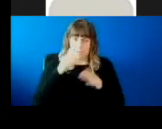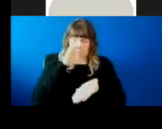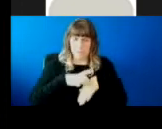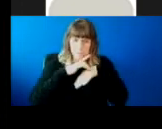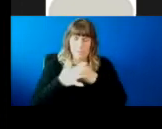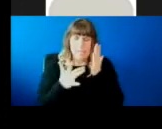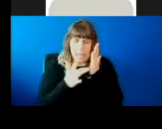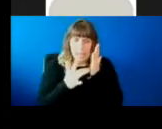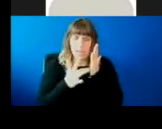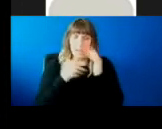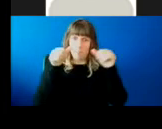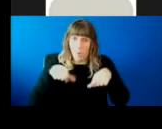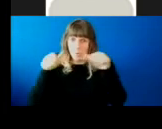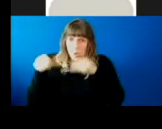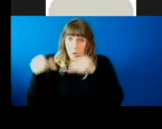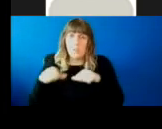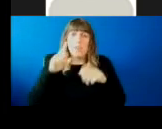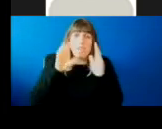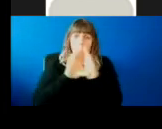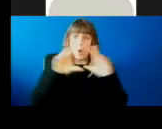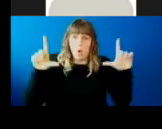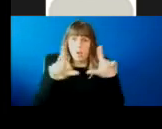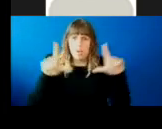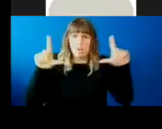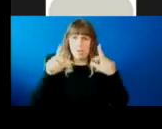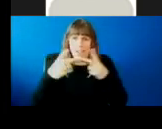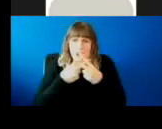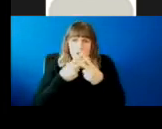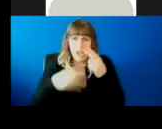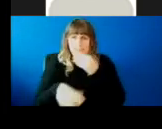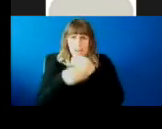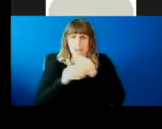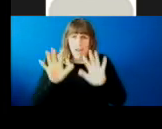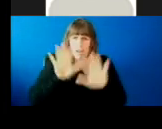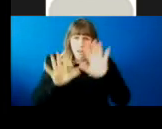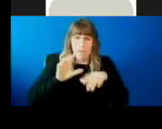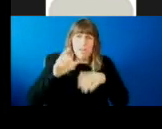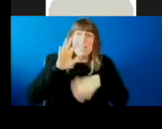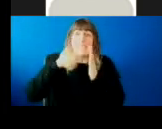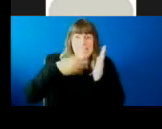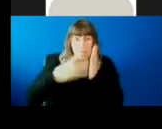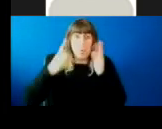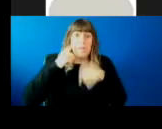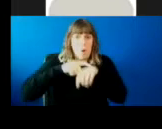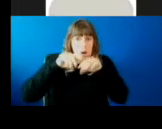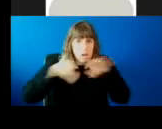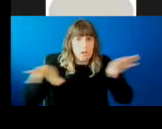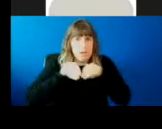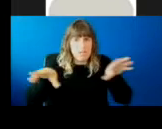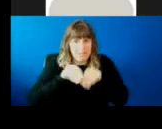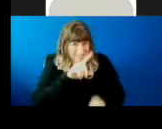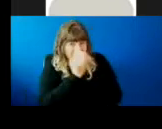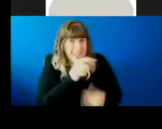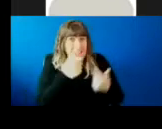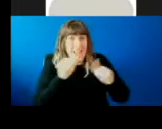media posting, how to resize photos, how to add hashtags, how to schedule posts. Are there any good resources to